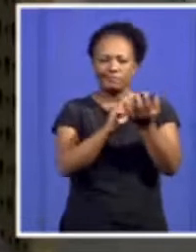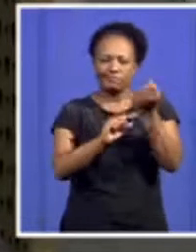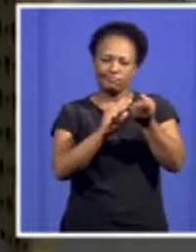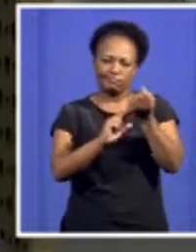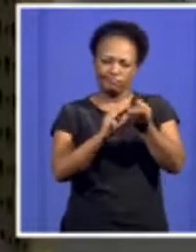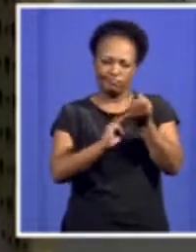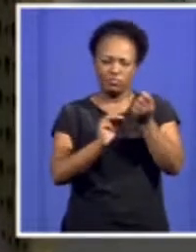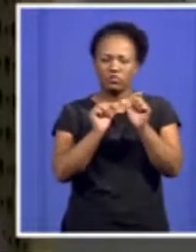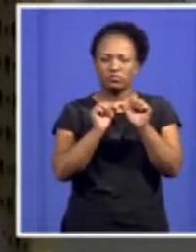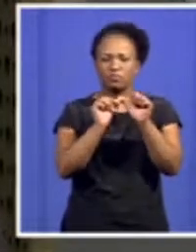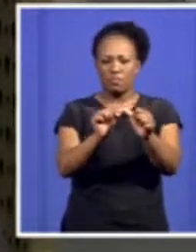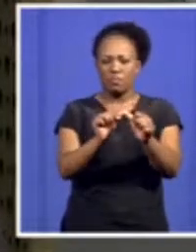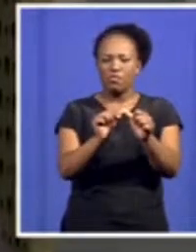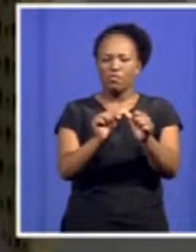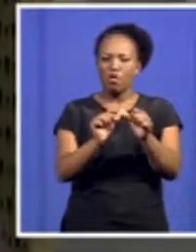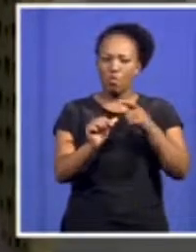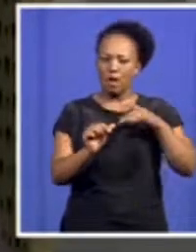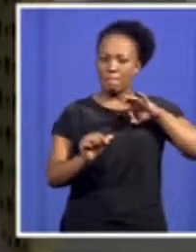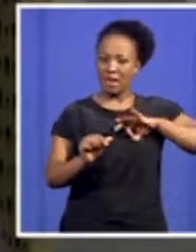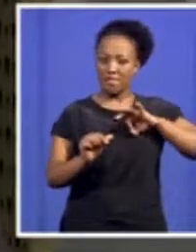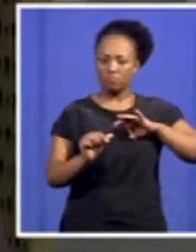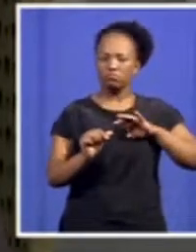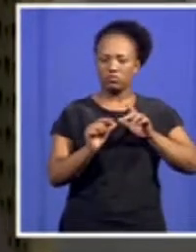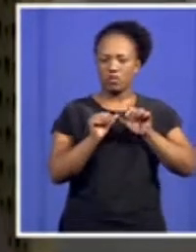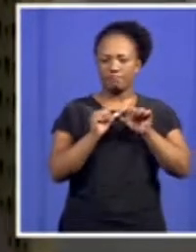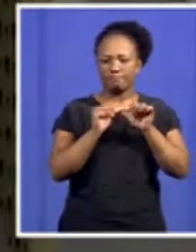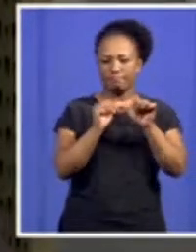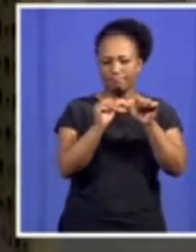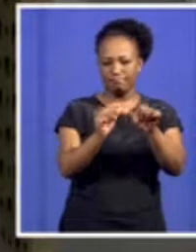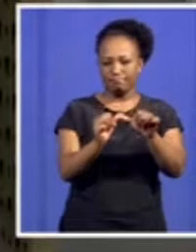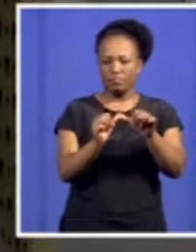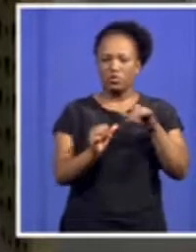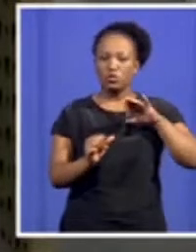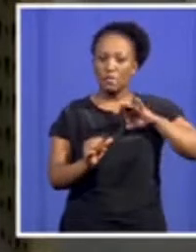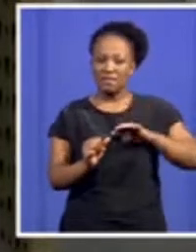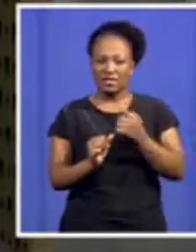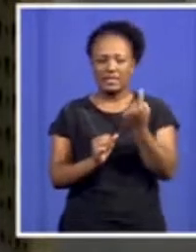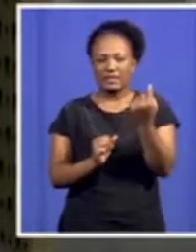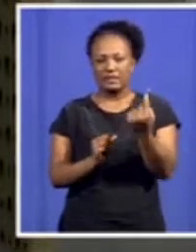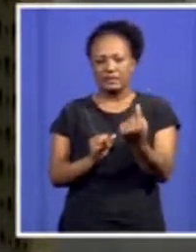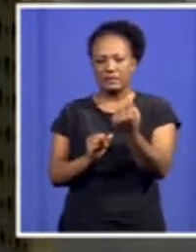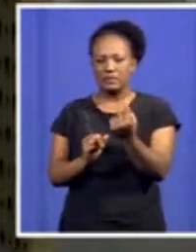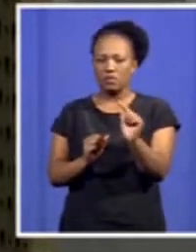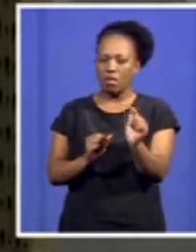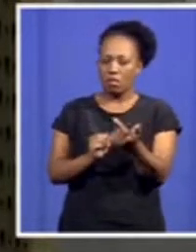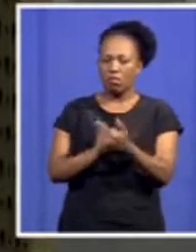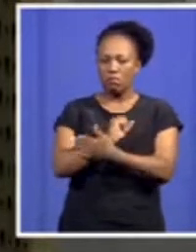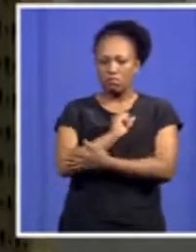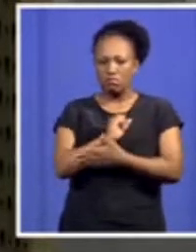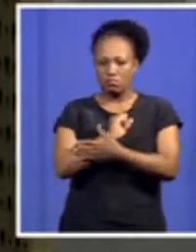gains for the benefit of each and everyone in our country. We also need to